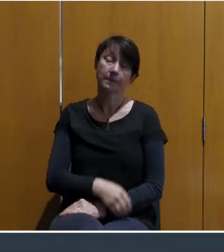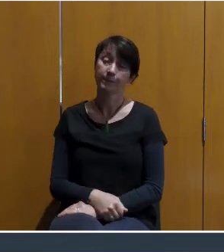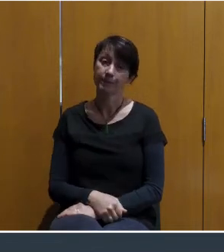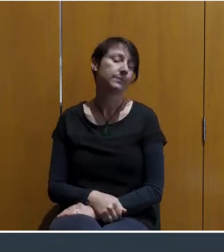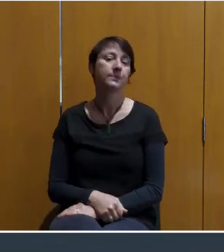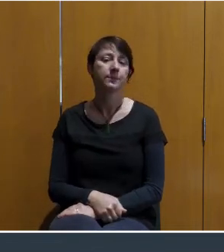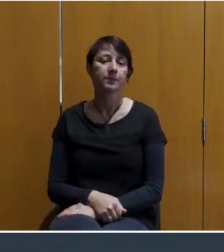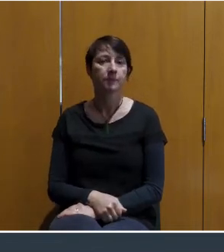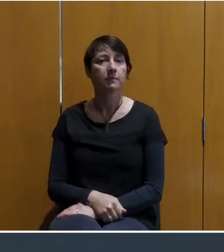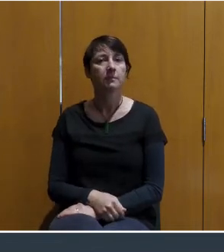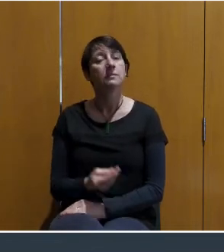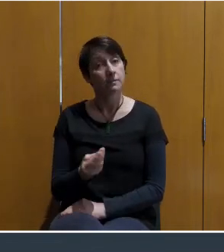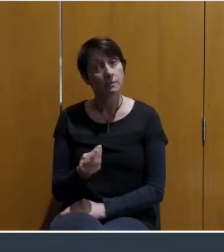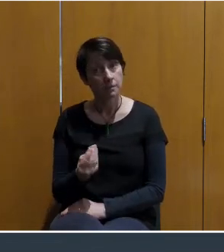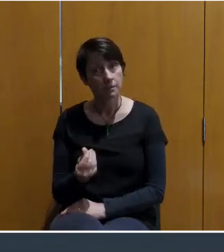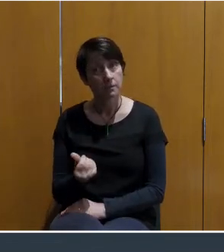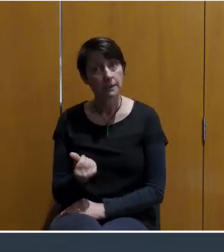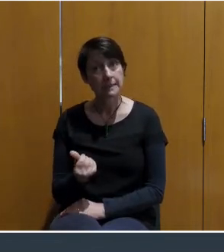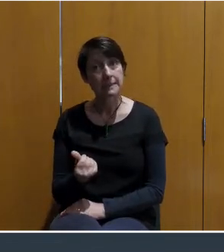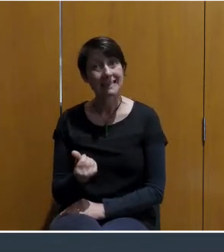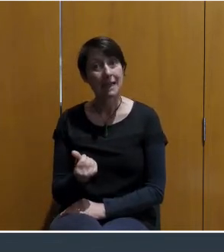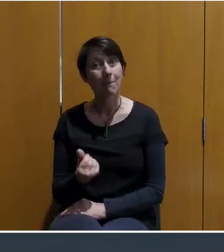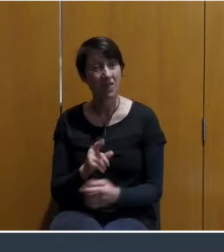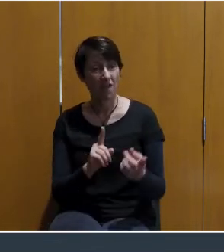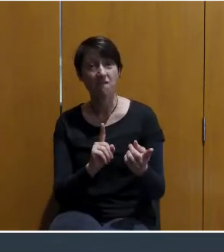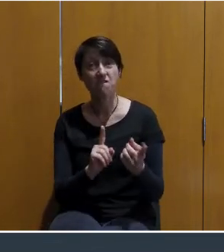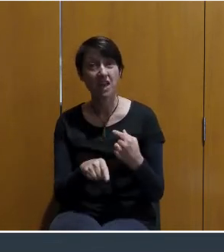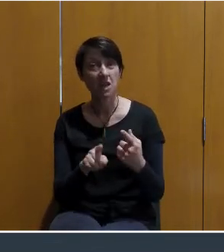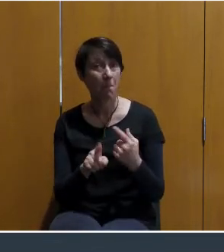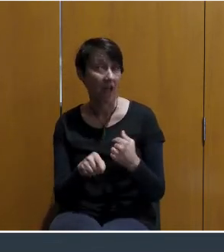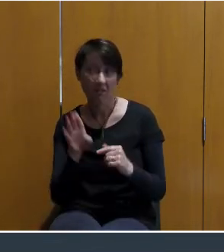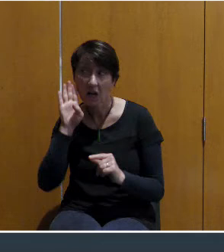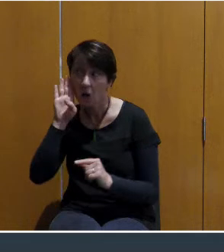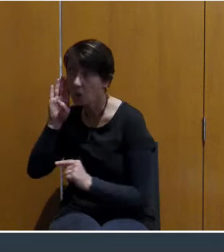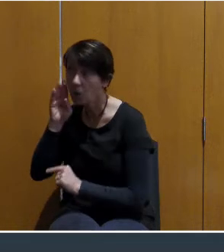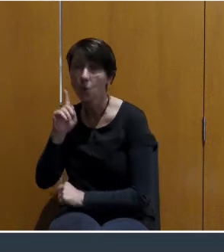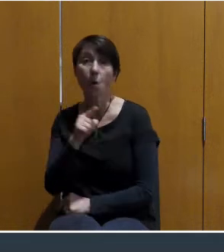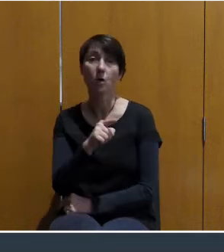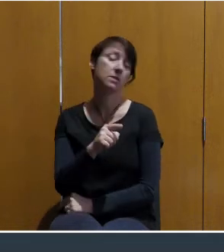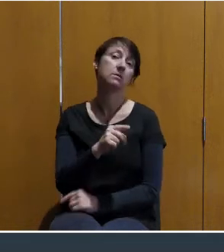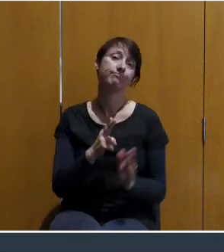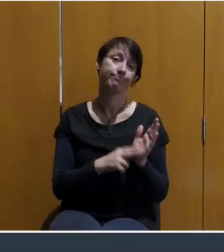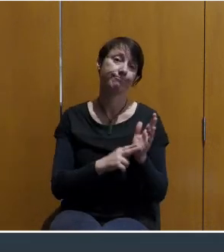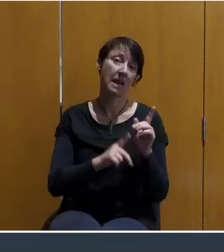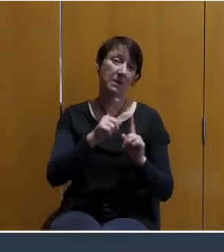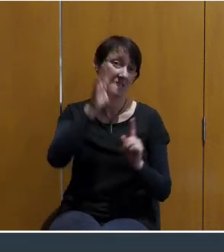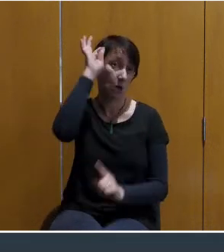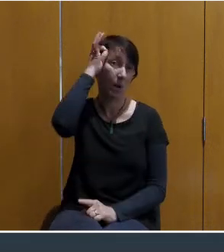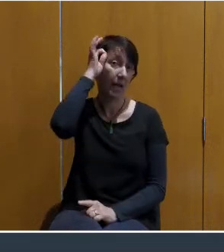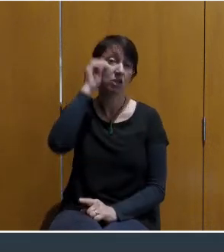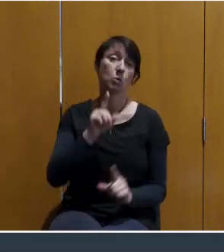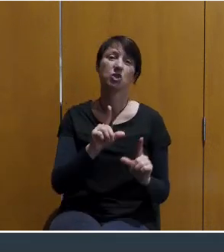of the feedback was that Napier City Council will do what they want anyway and have done in the past regarding